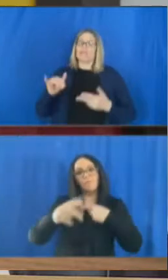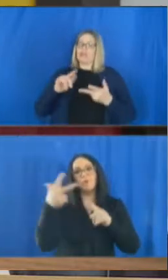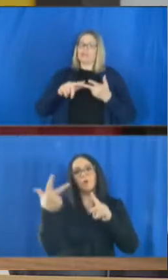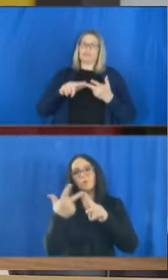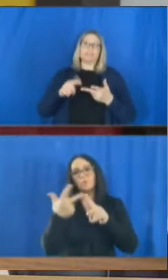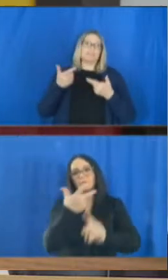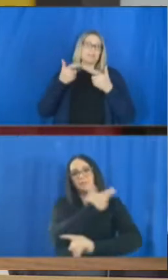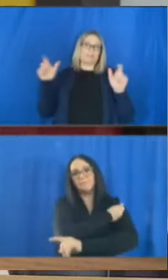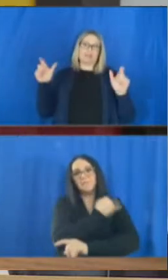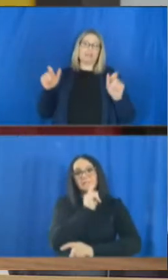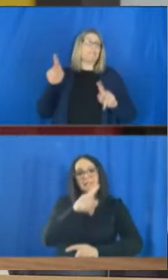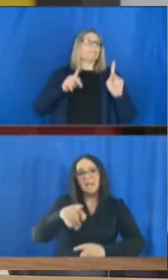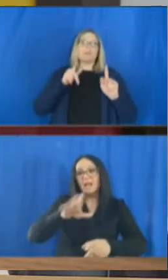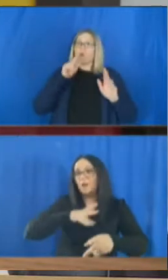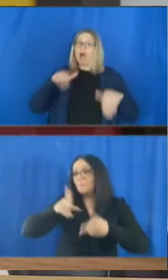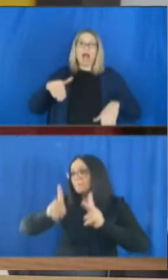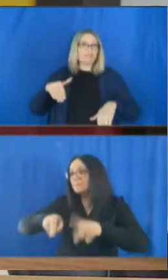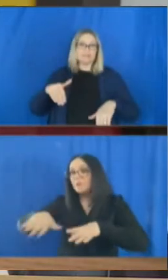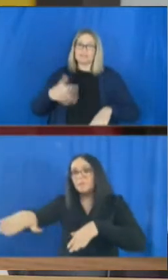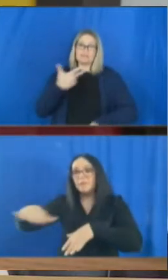with CBC.